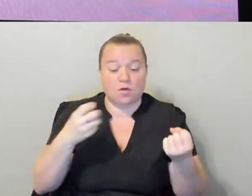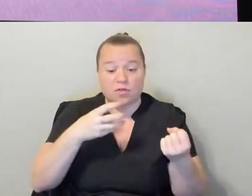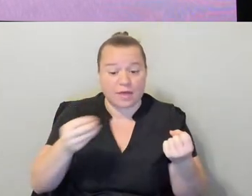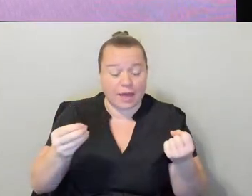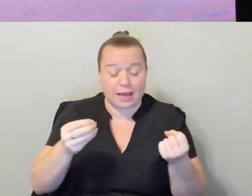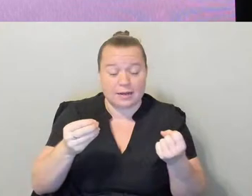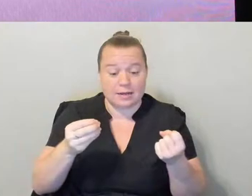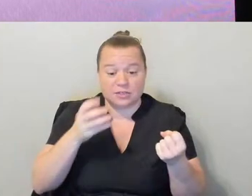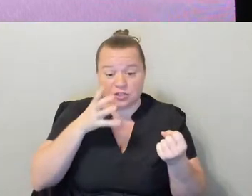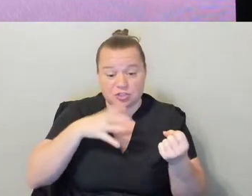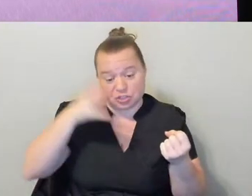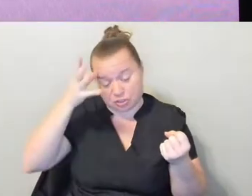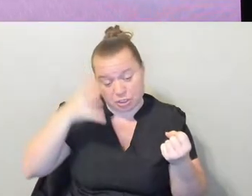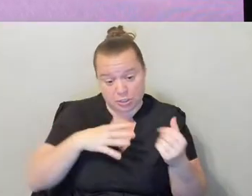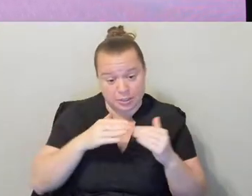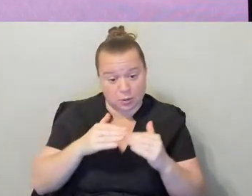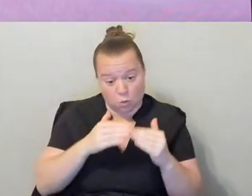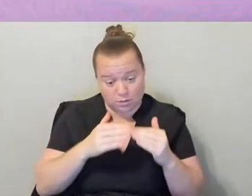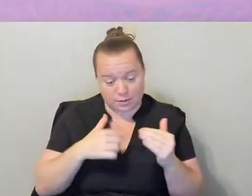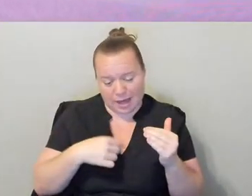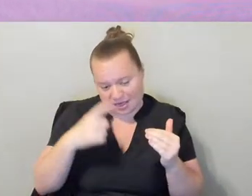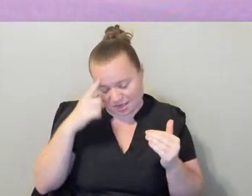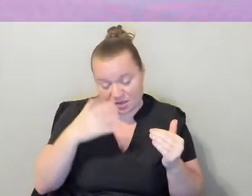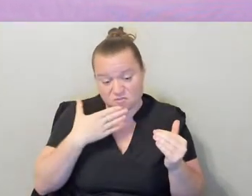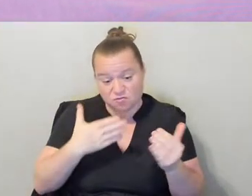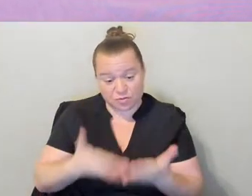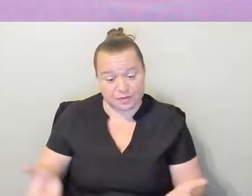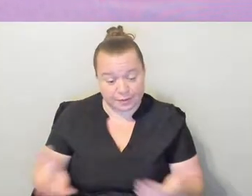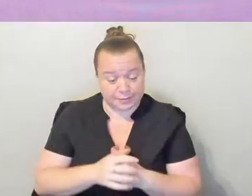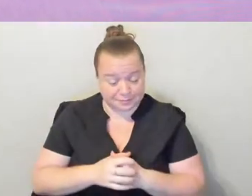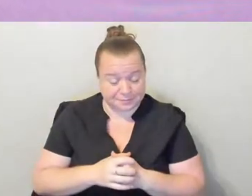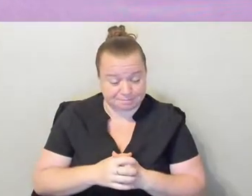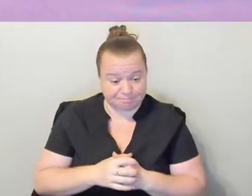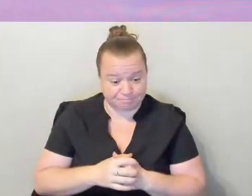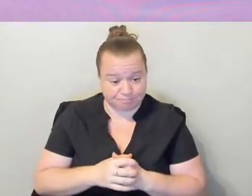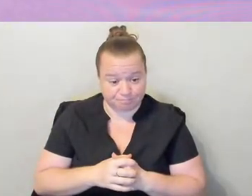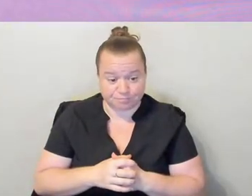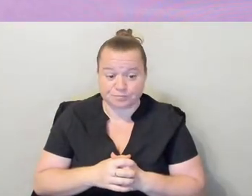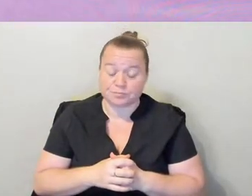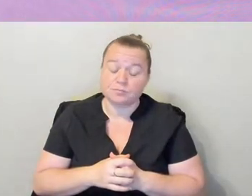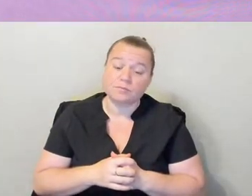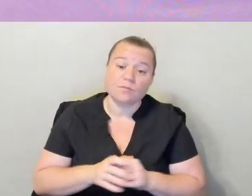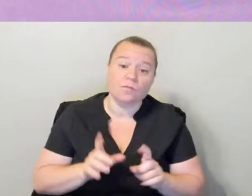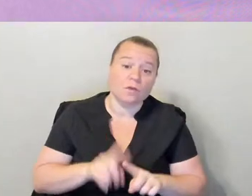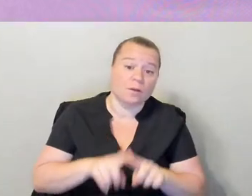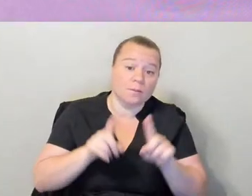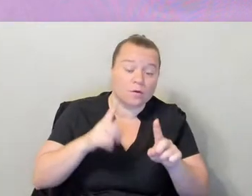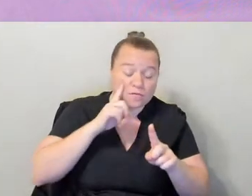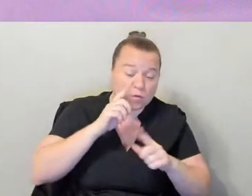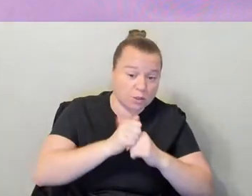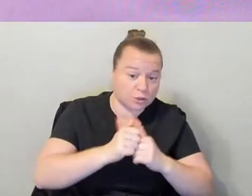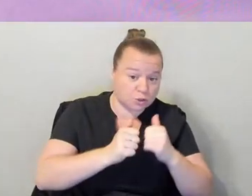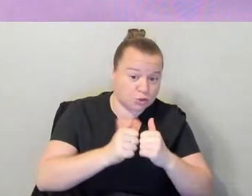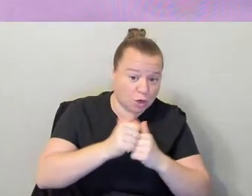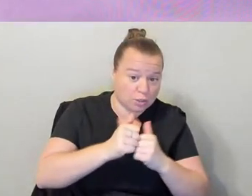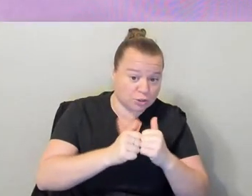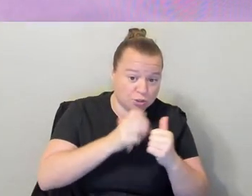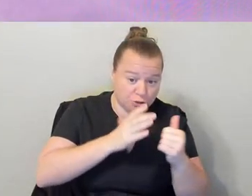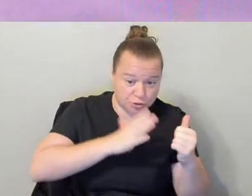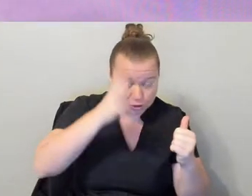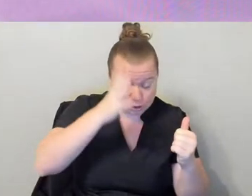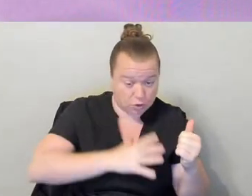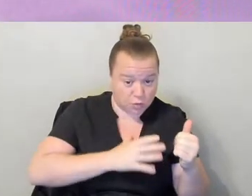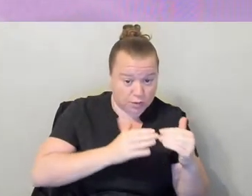I think that this is a very good thing. However, in order for the structural gender equality to be eliminated on the long term,